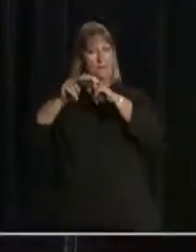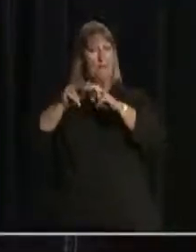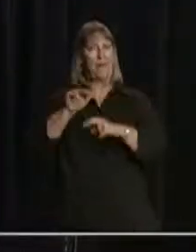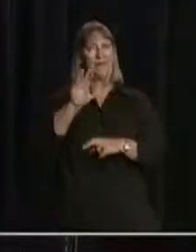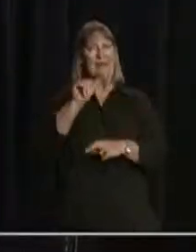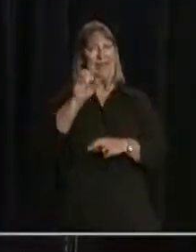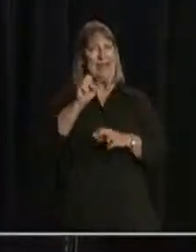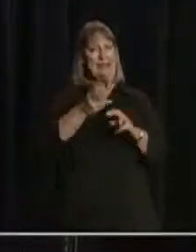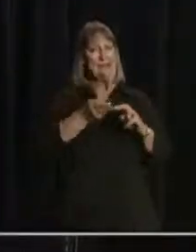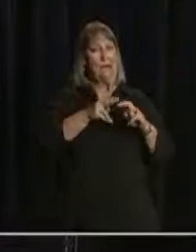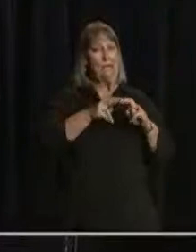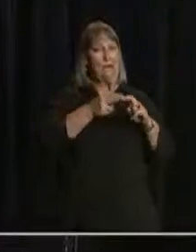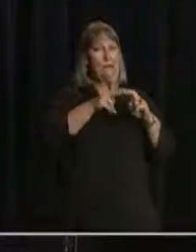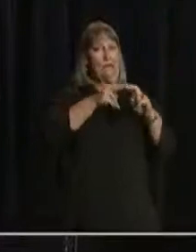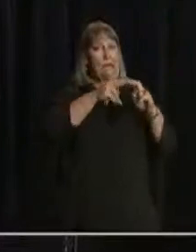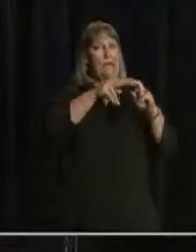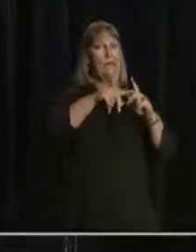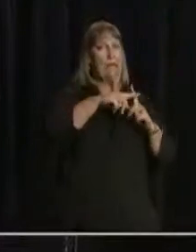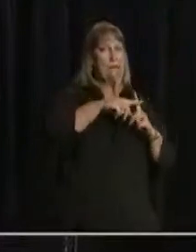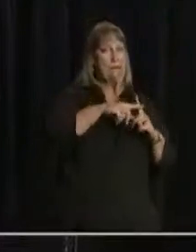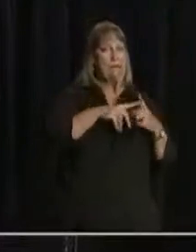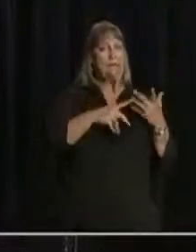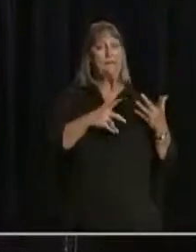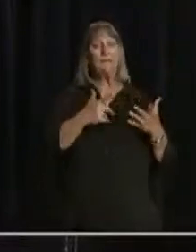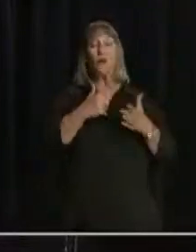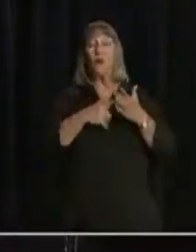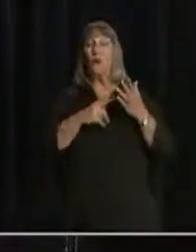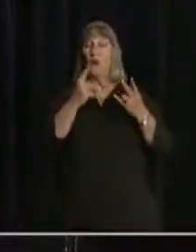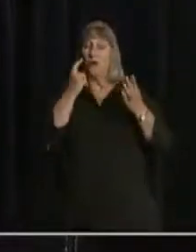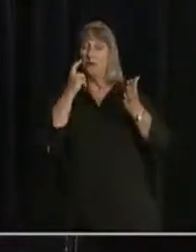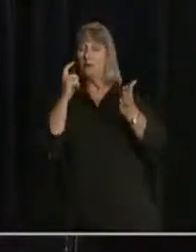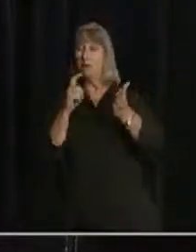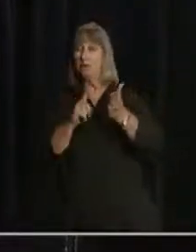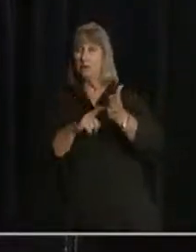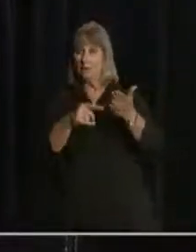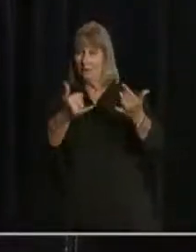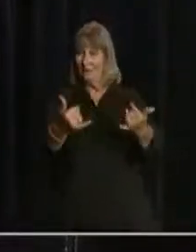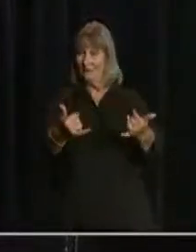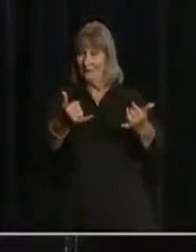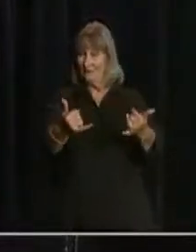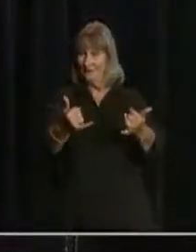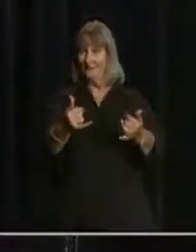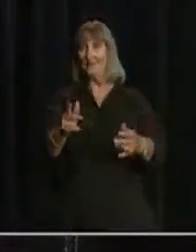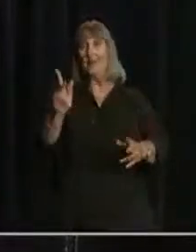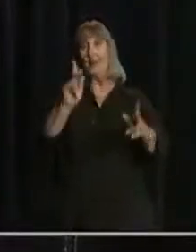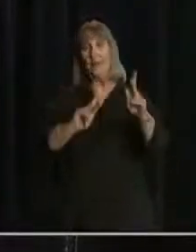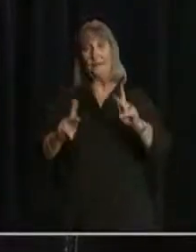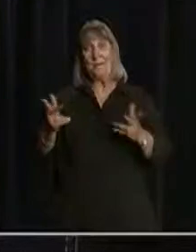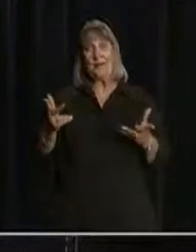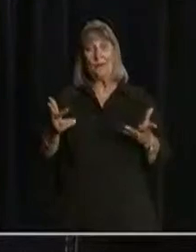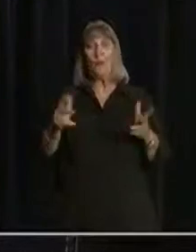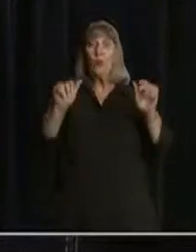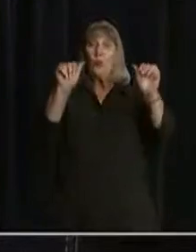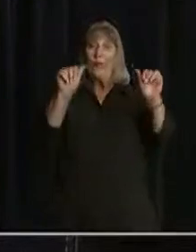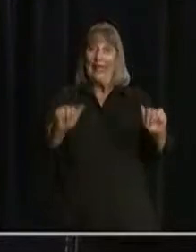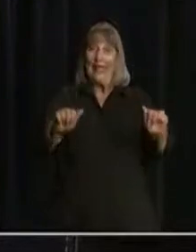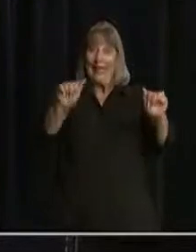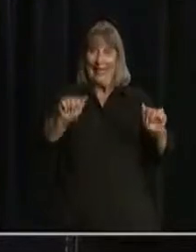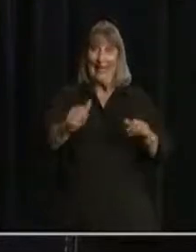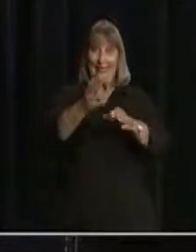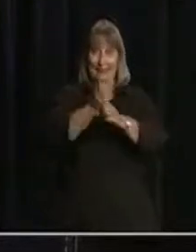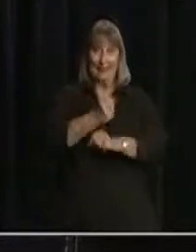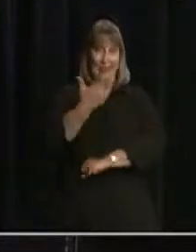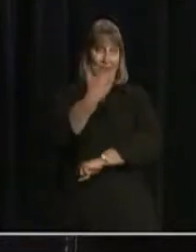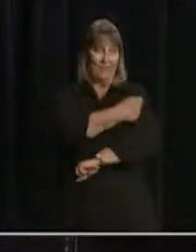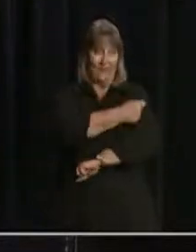last few weeks. So in terms of what we're seeing now are those who are eligible. We've shown